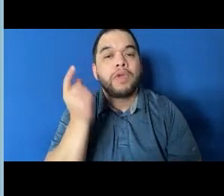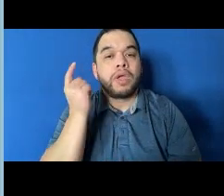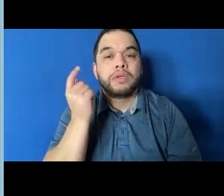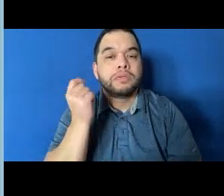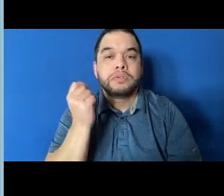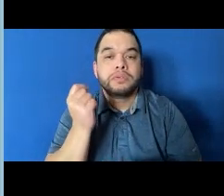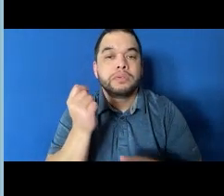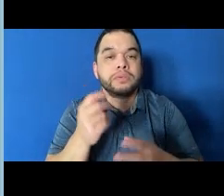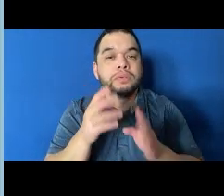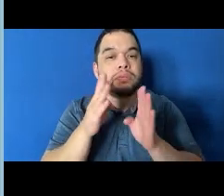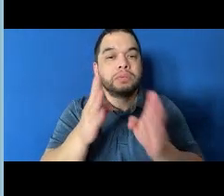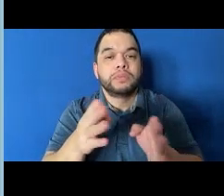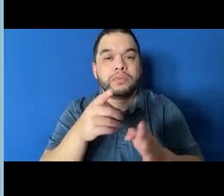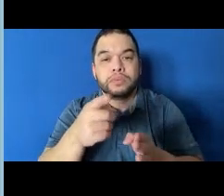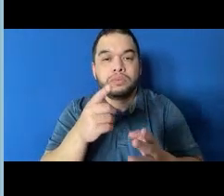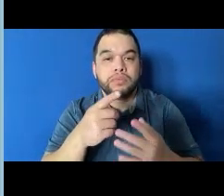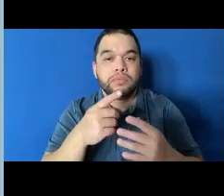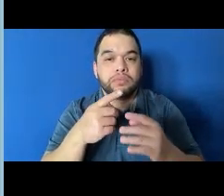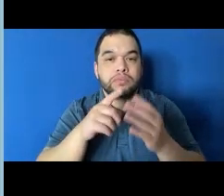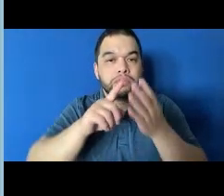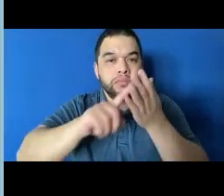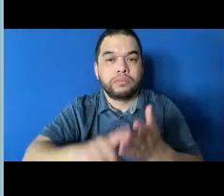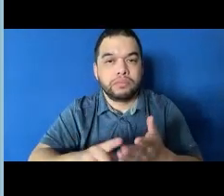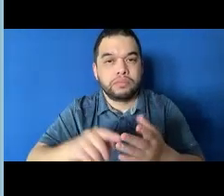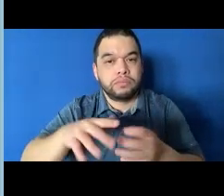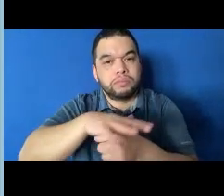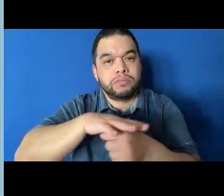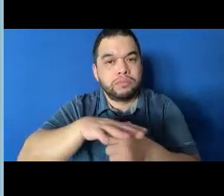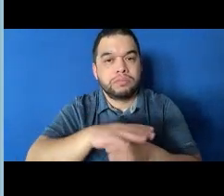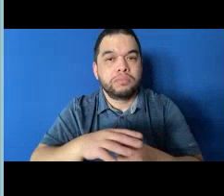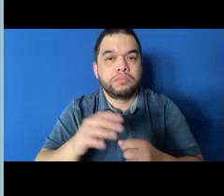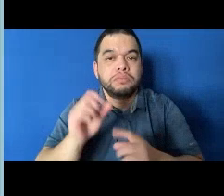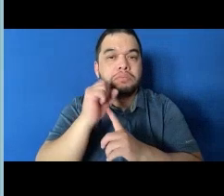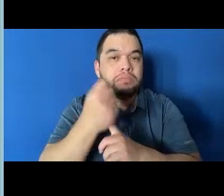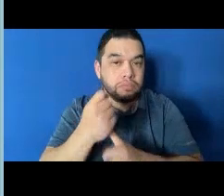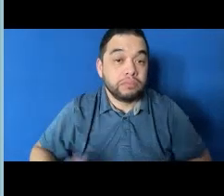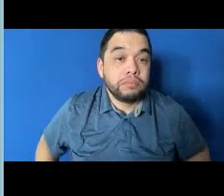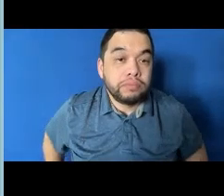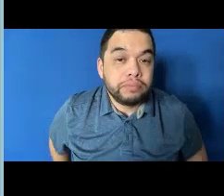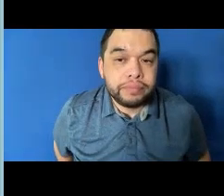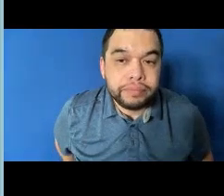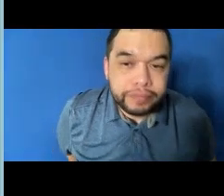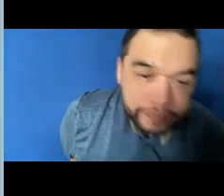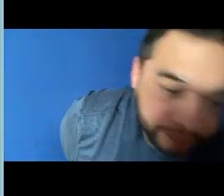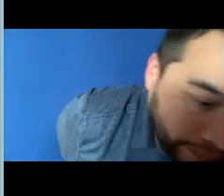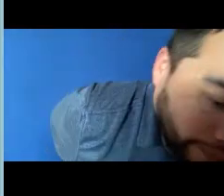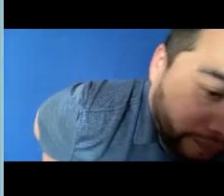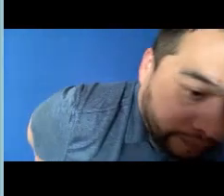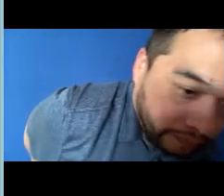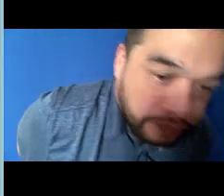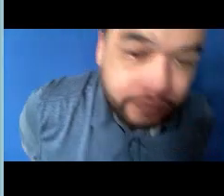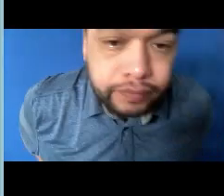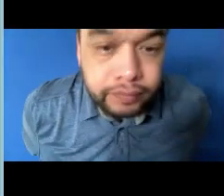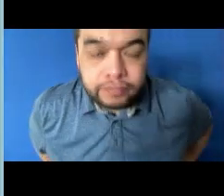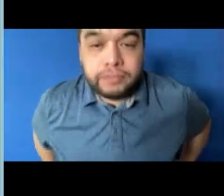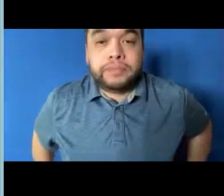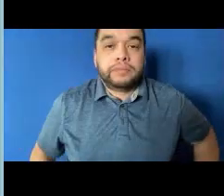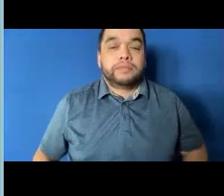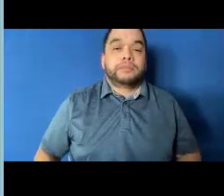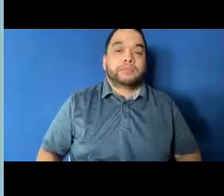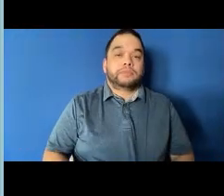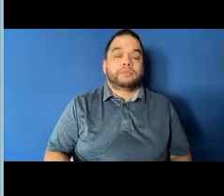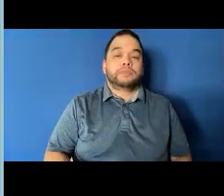of accessing information and Ahí, esta parte de la using this. lupa puede utilizar hasta This part of the puntos de magnifying glass, you can referencia, por ejemplo, even